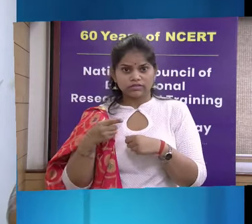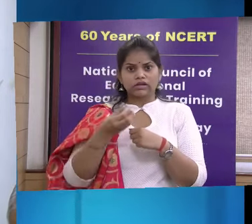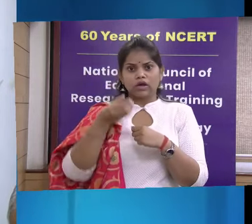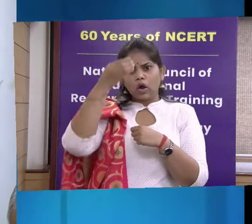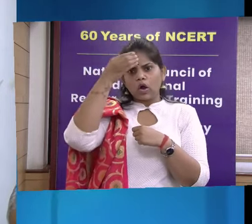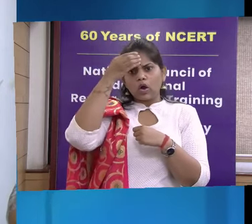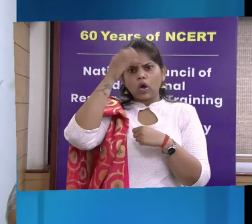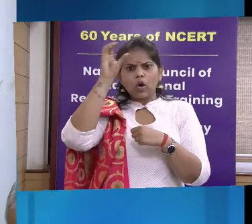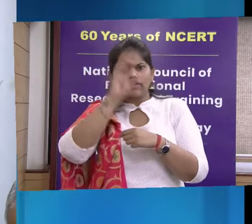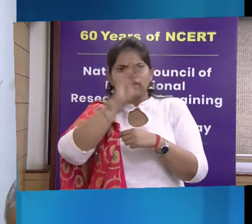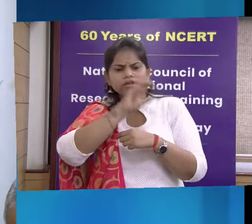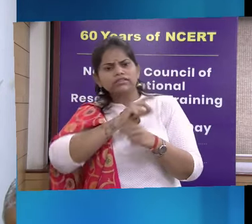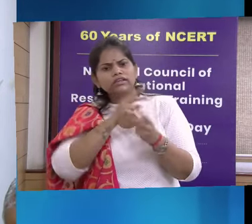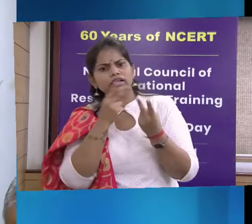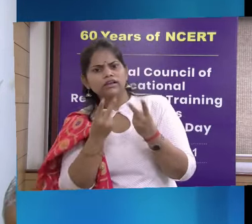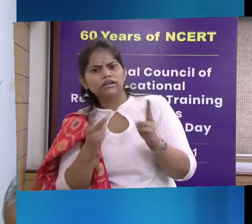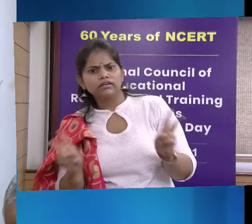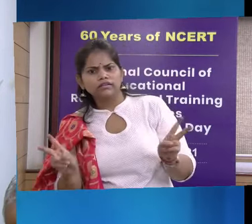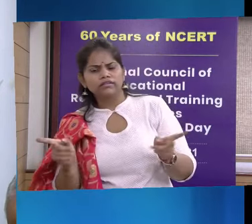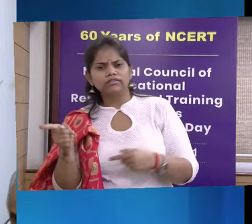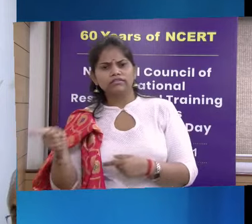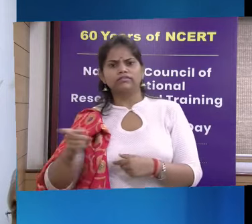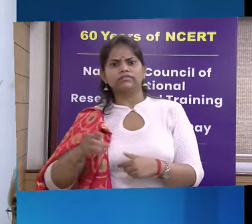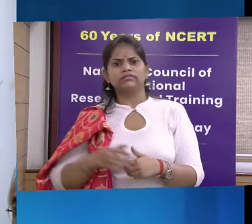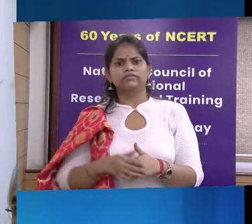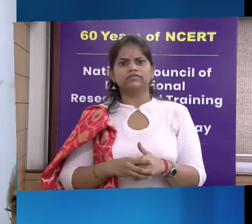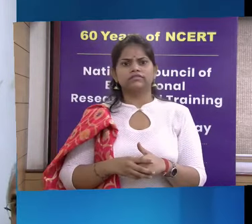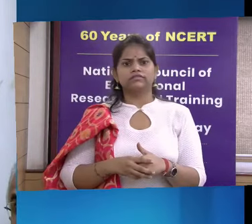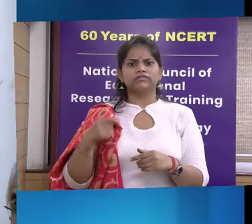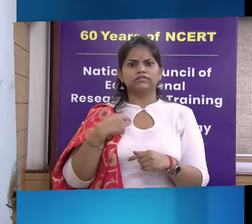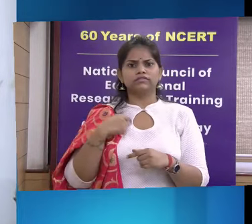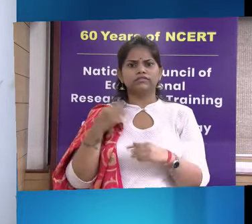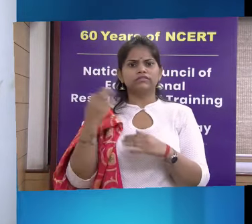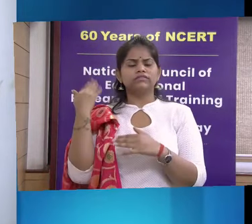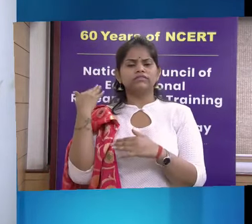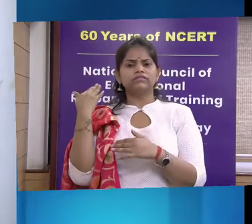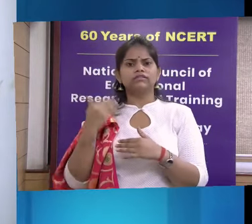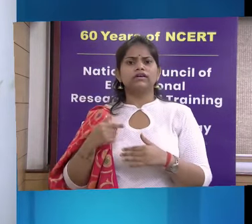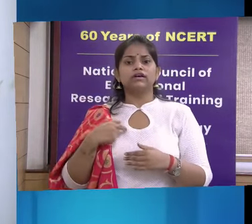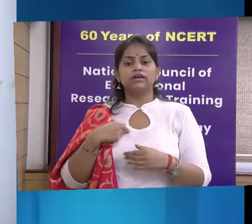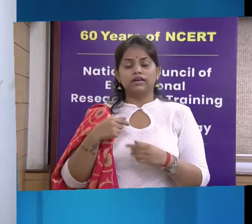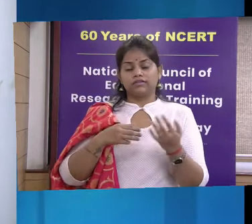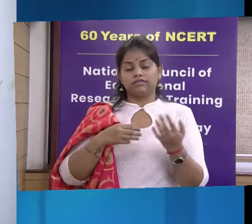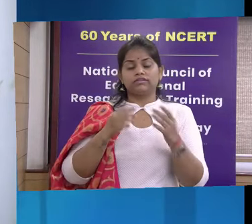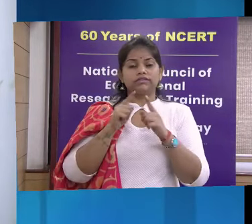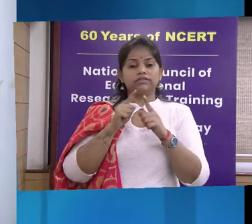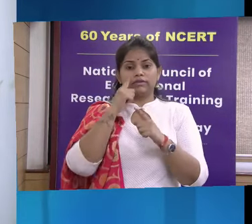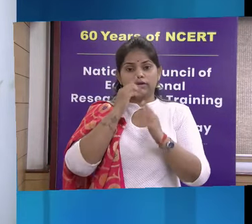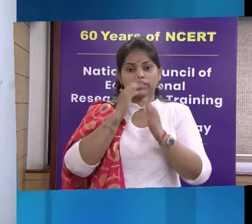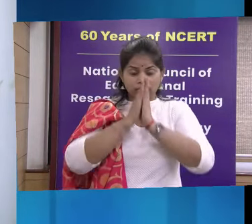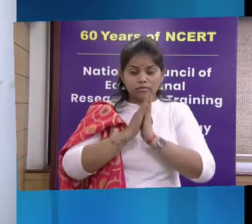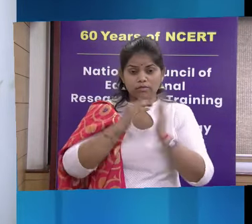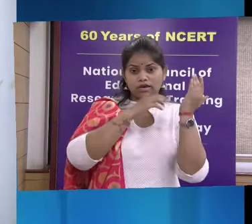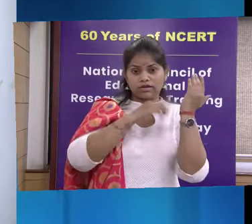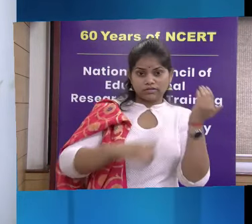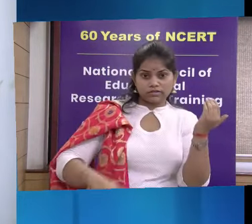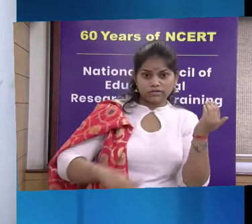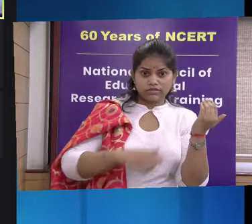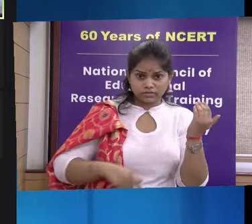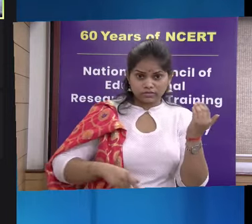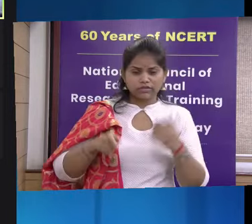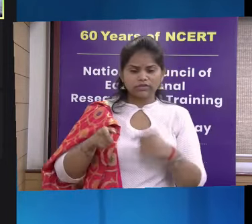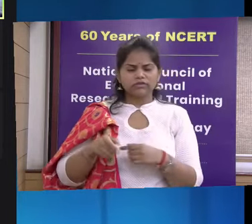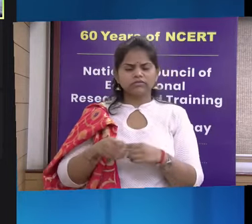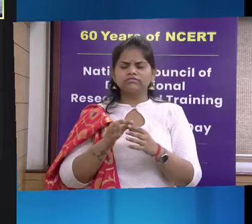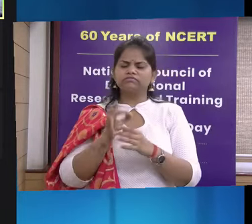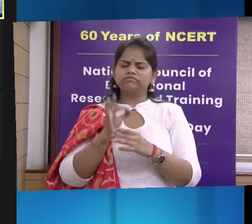mention here that swan is also a vehicle of Ma Saraswati. And it is very